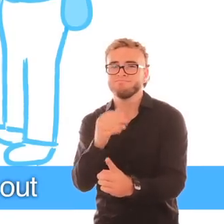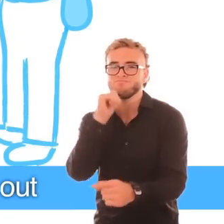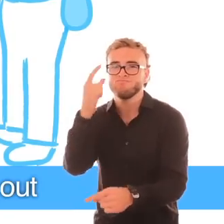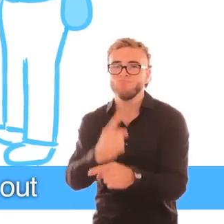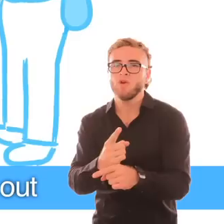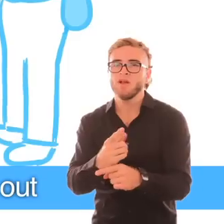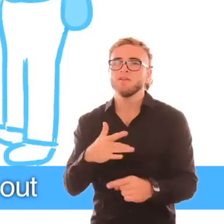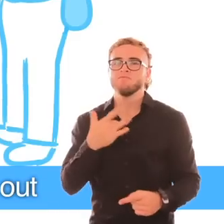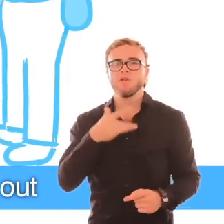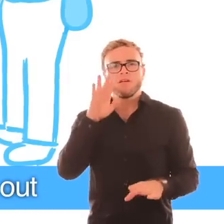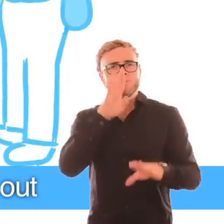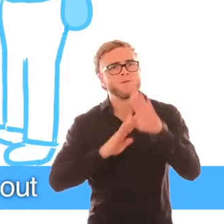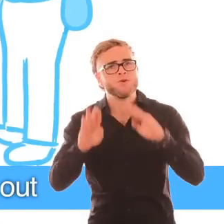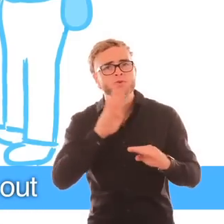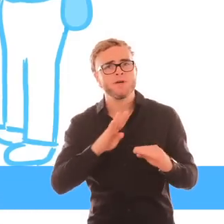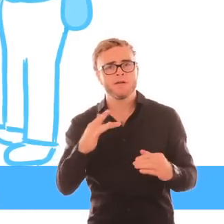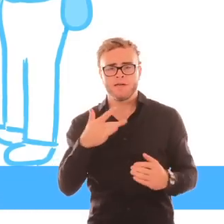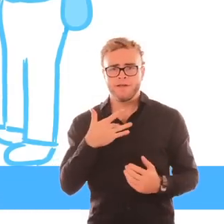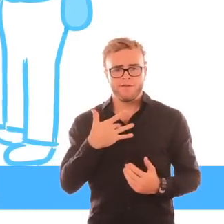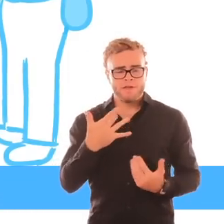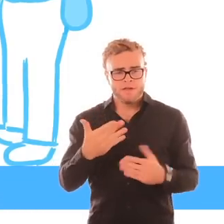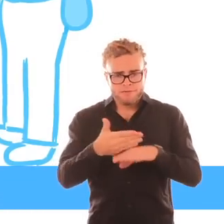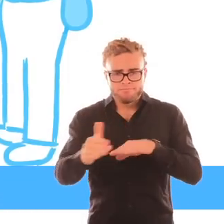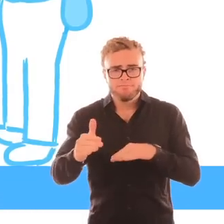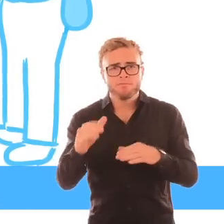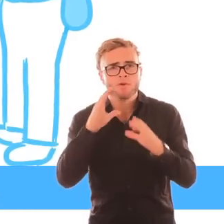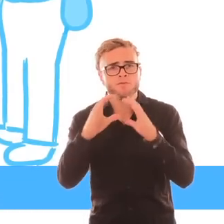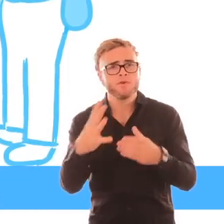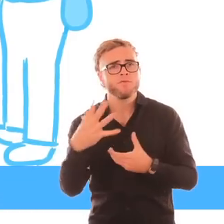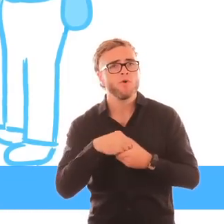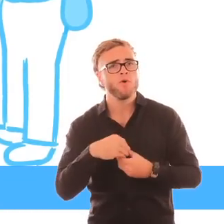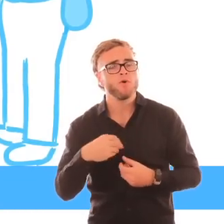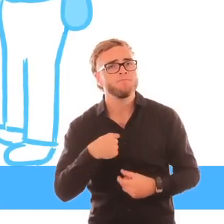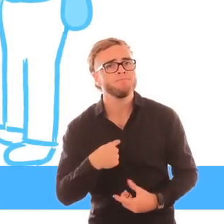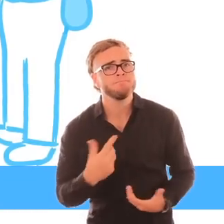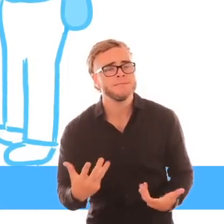It can be extremely frustrating to be left out of a conversation that involves them.